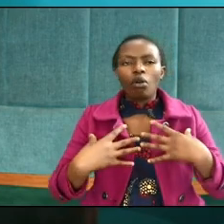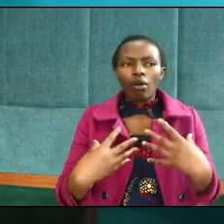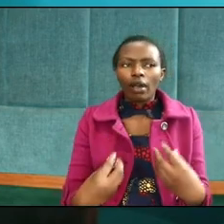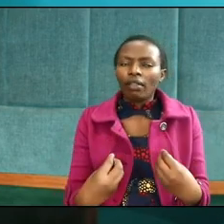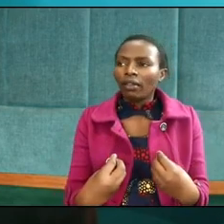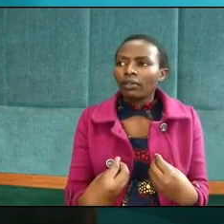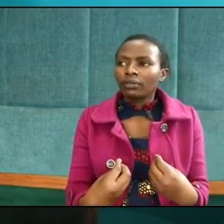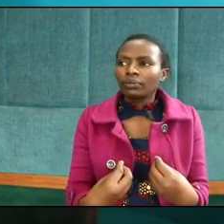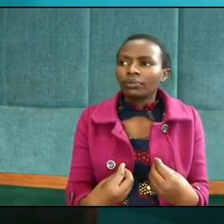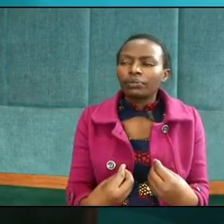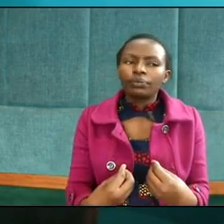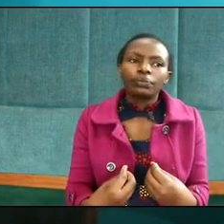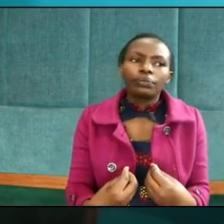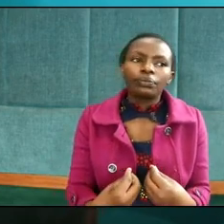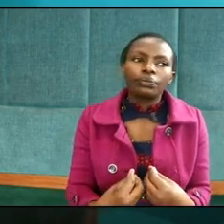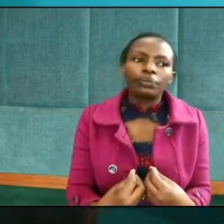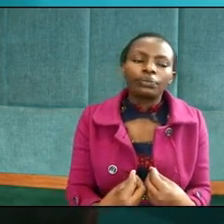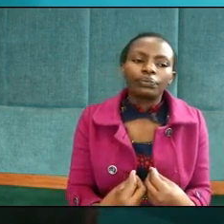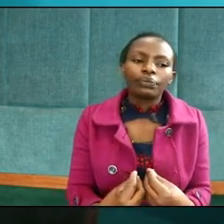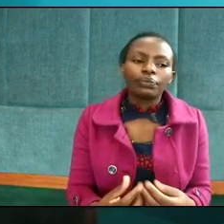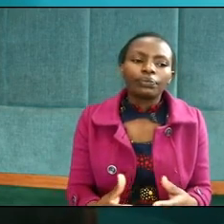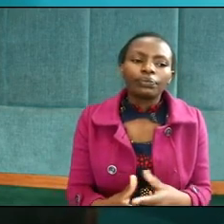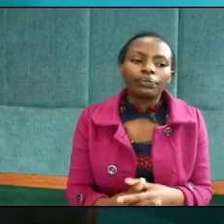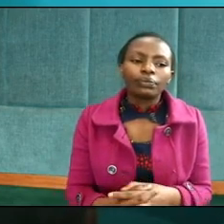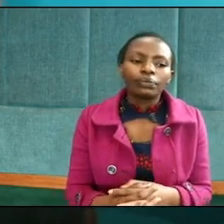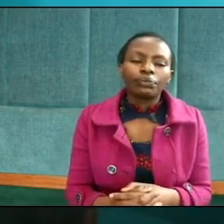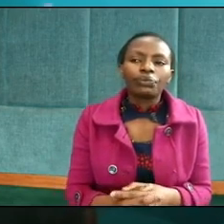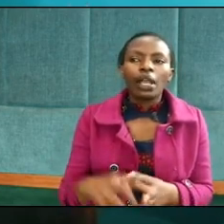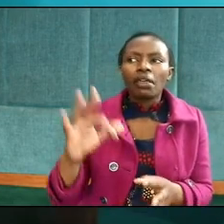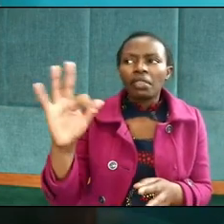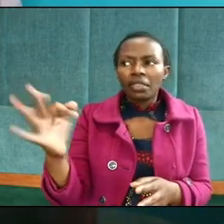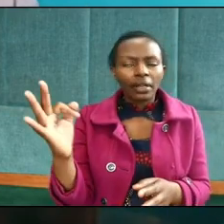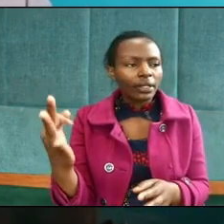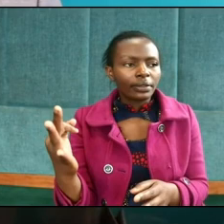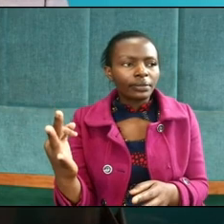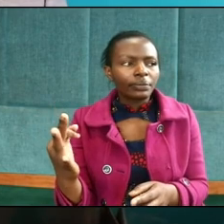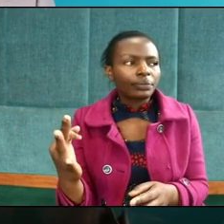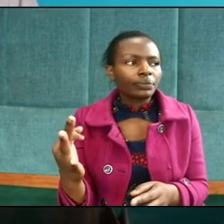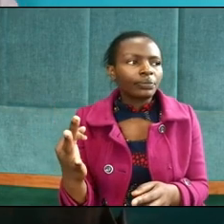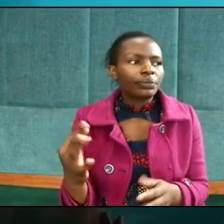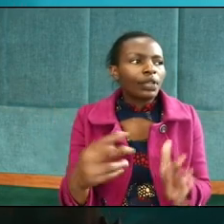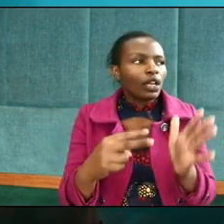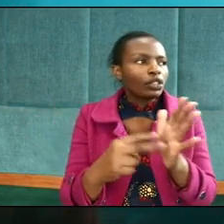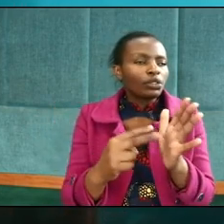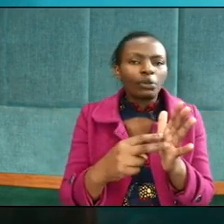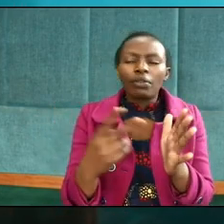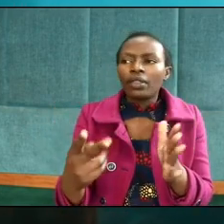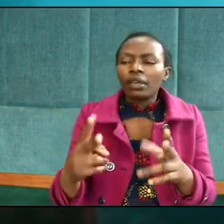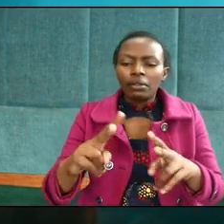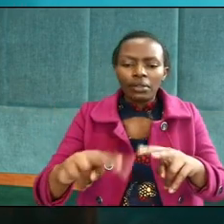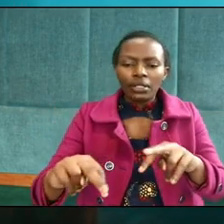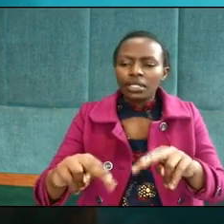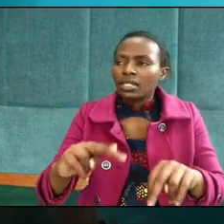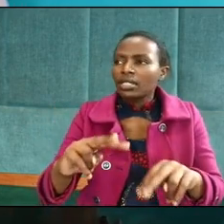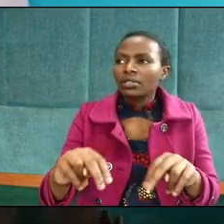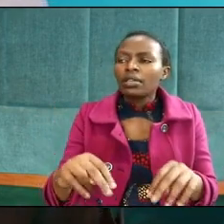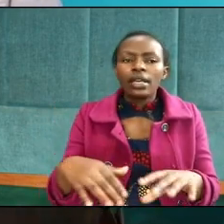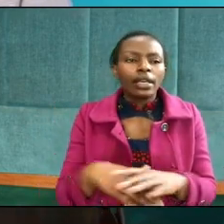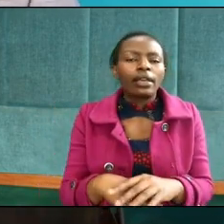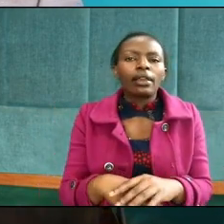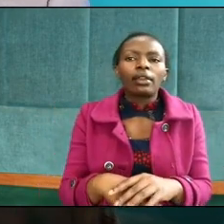psychological aspects of loneliness. The three conducted their research in